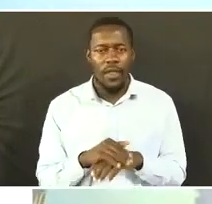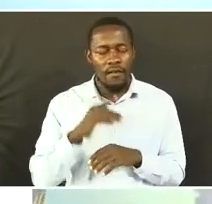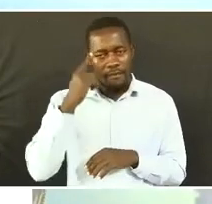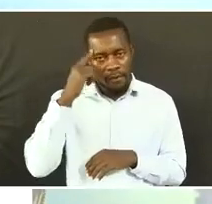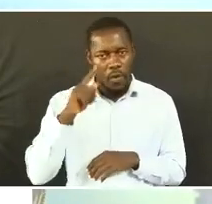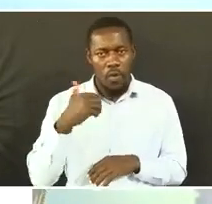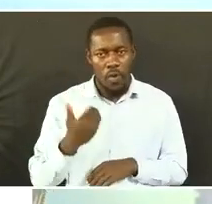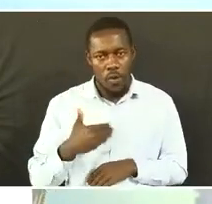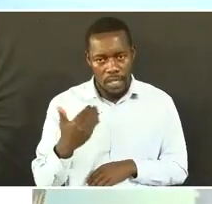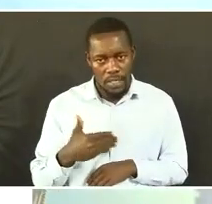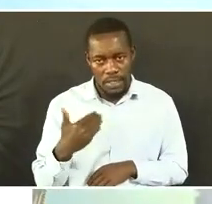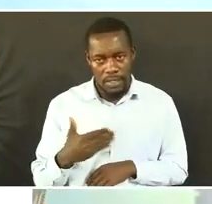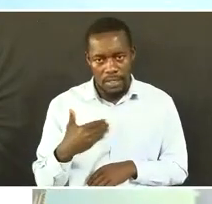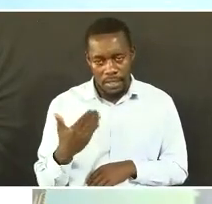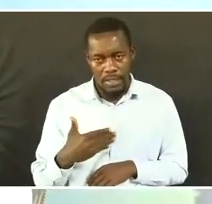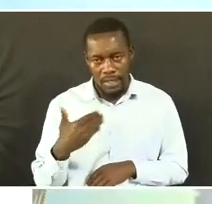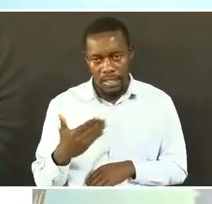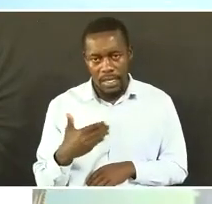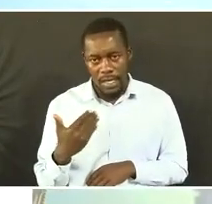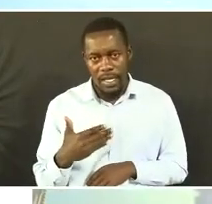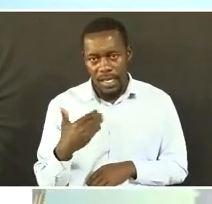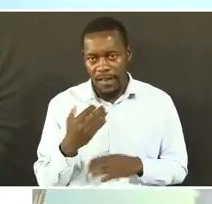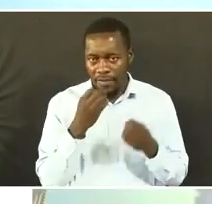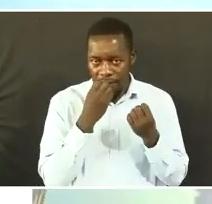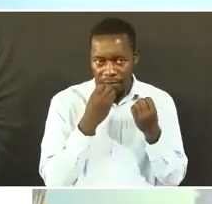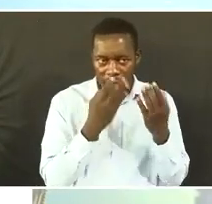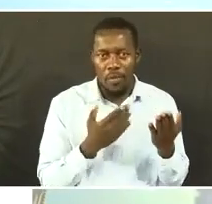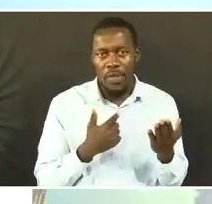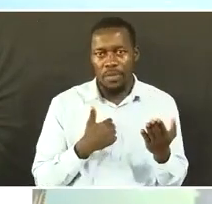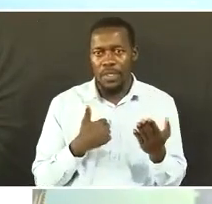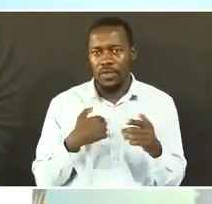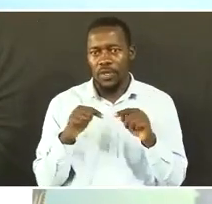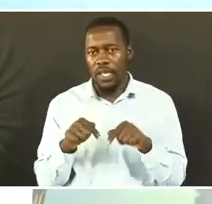me reminded of this great assignment.